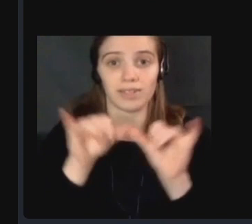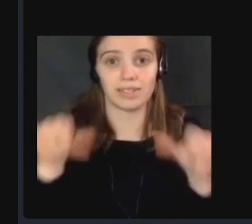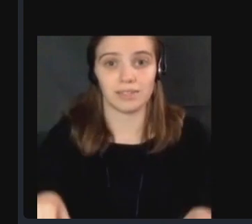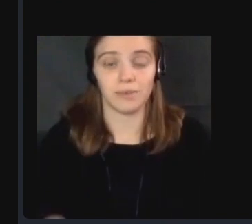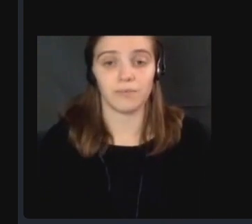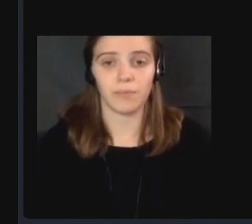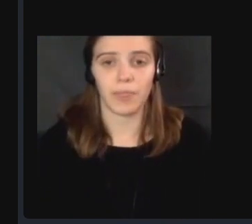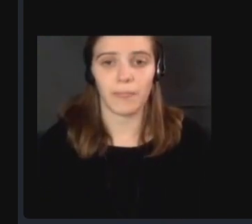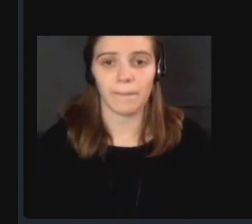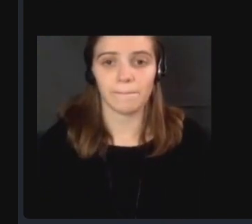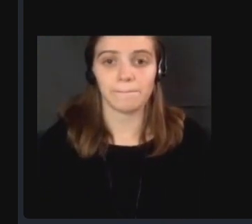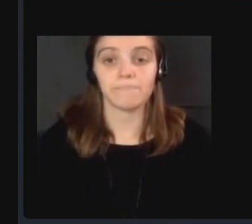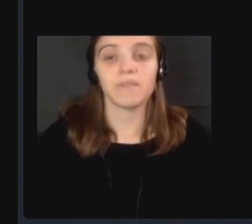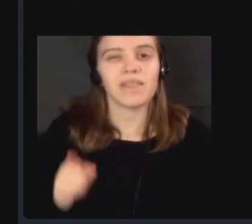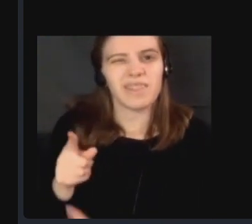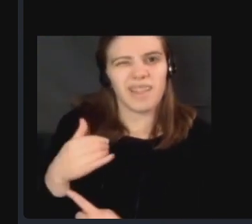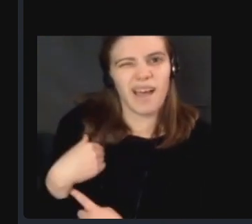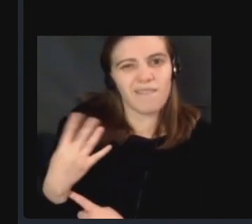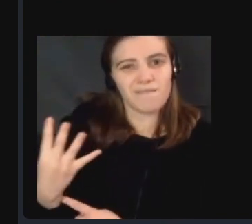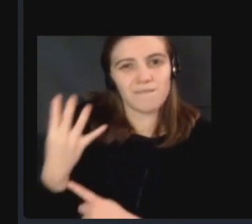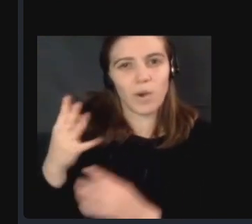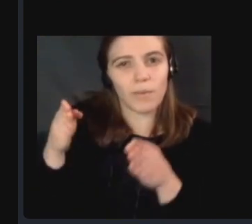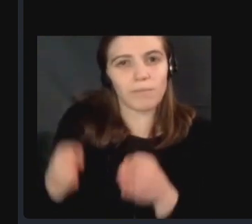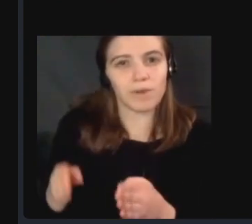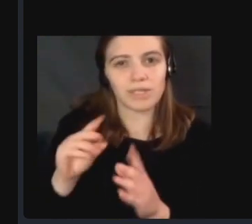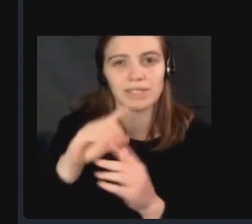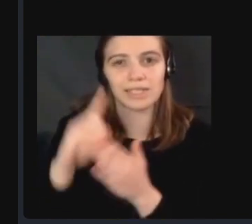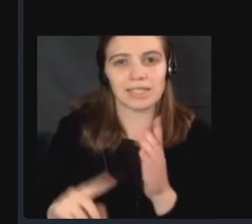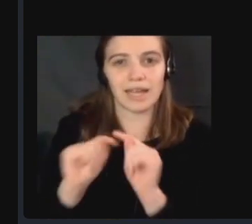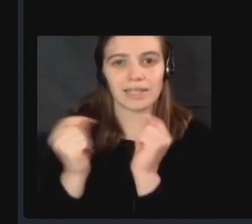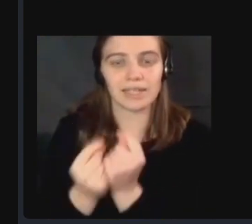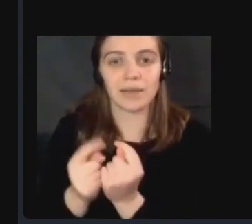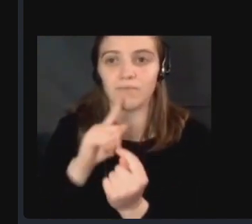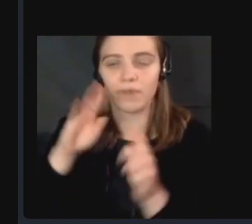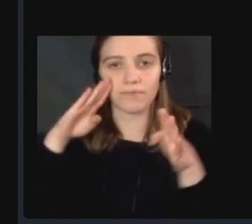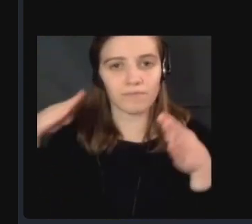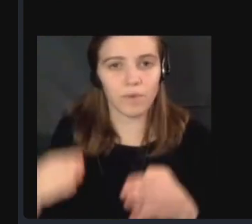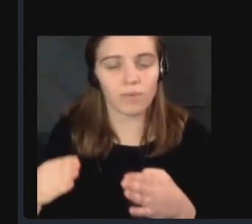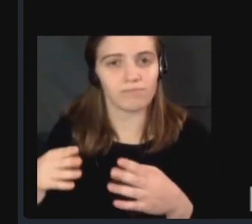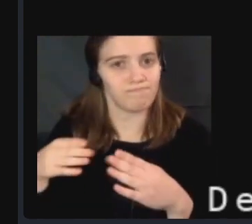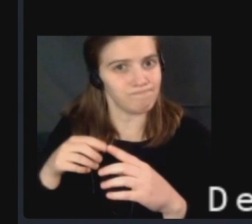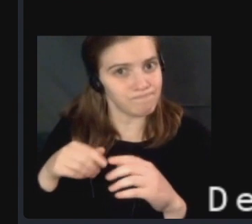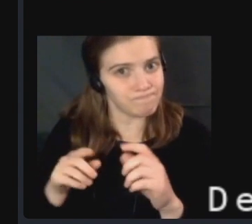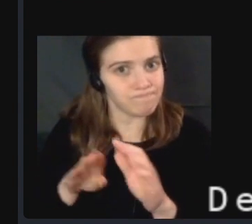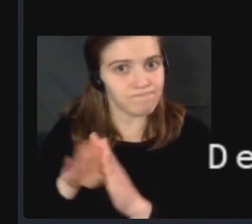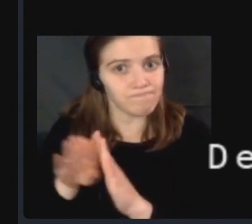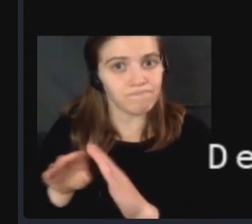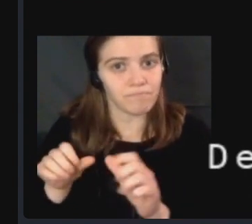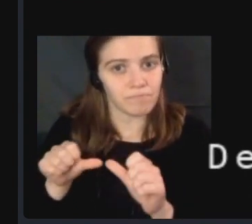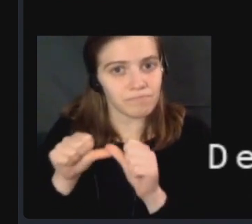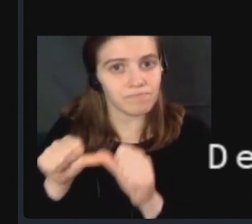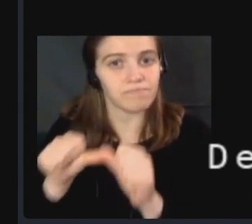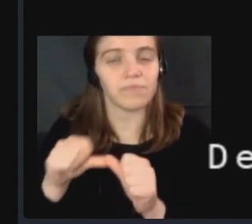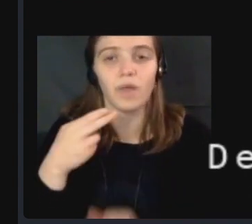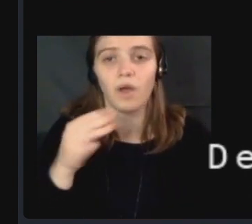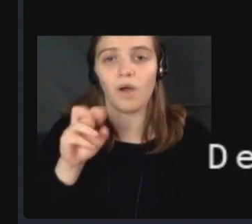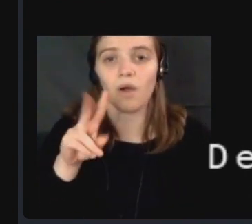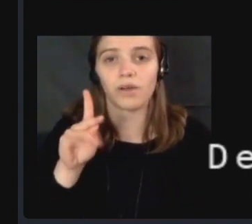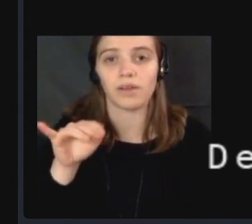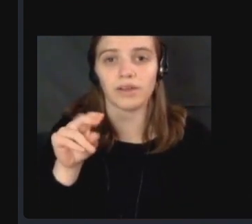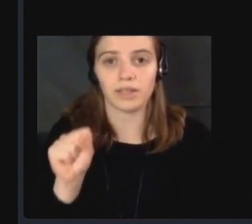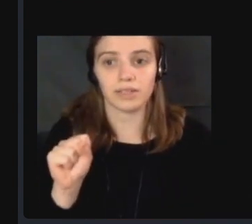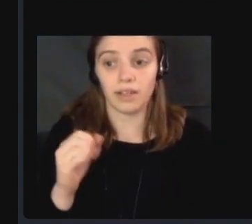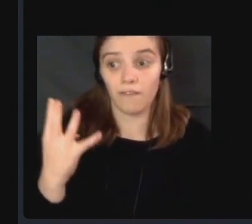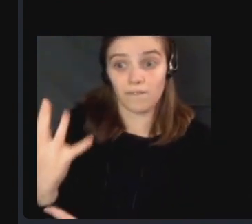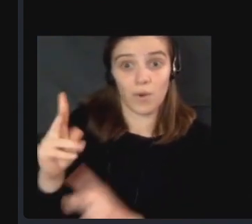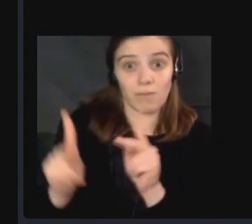a 4-person design systems team focused on Oh, maintaining stylé. and evolving Hawkins. But this group of C'est les 4 branches. people, they didn't create Ok.